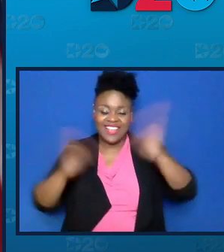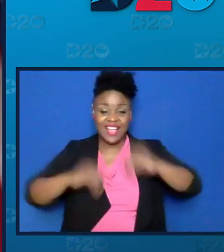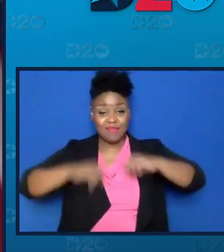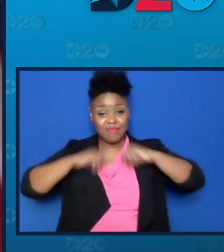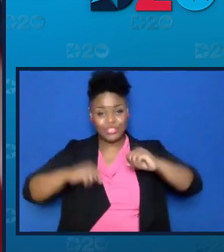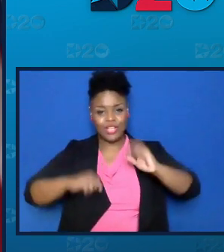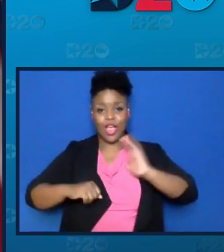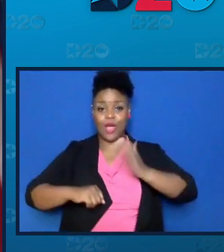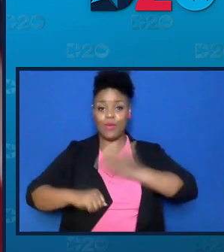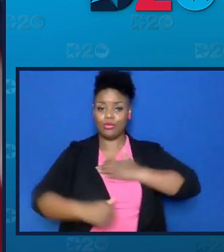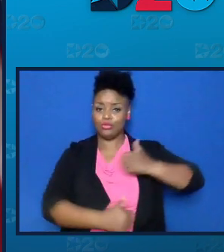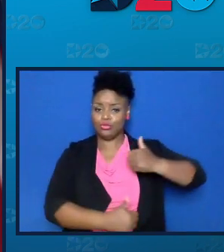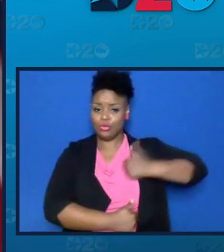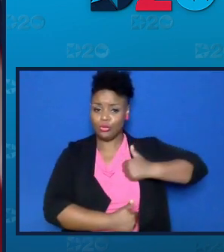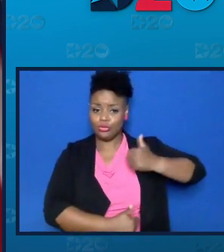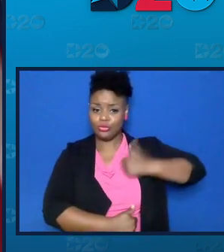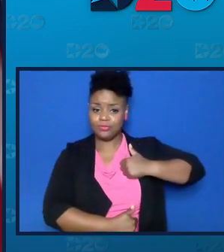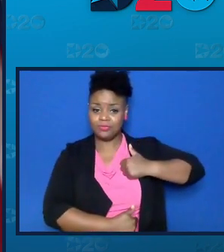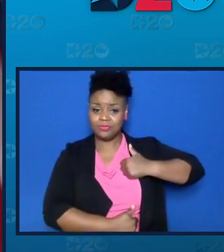troops.